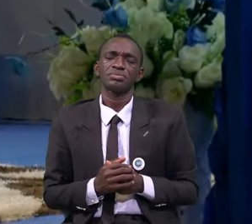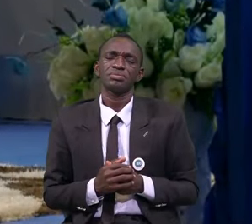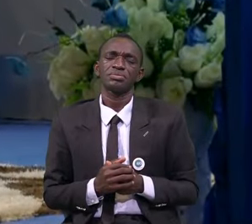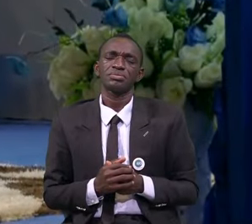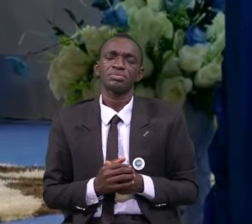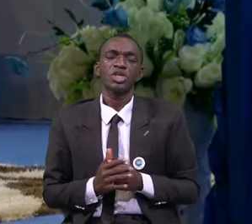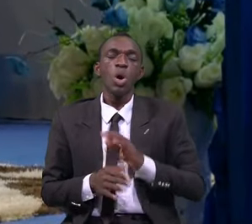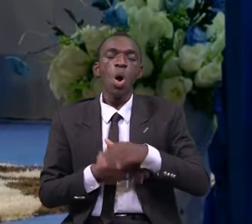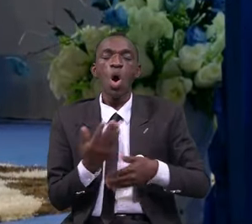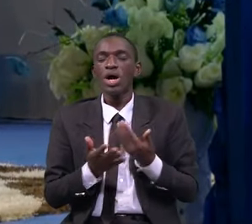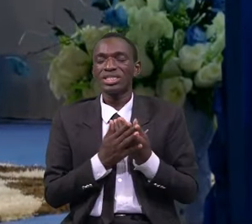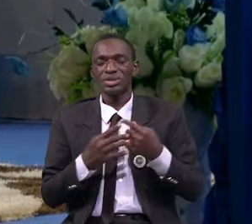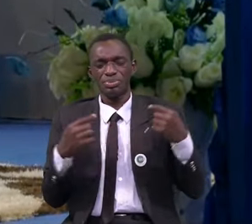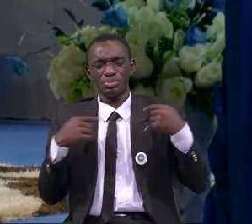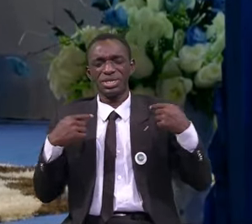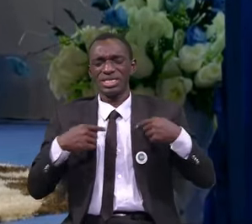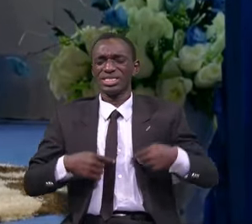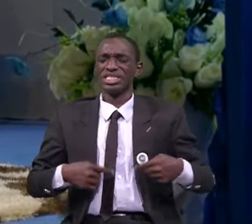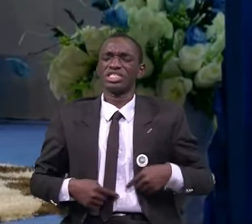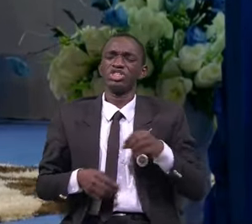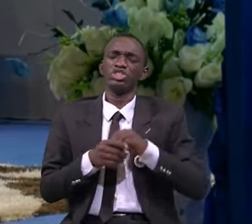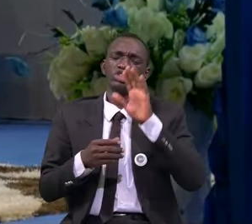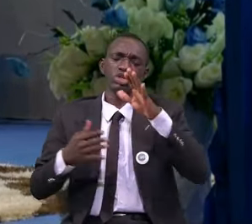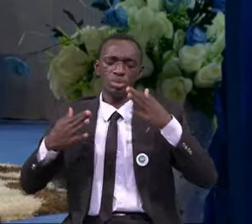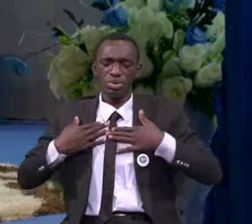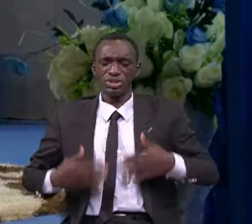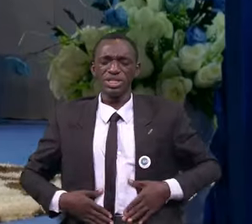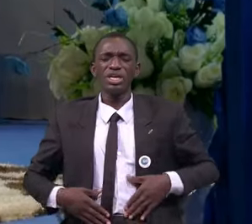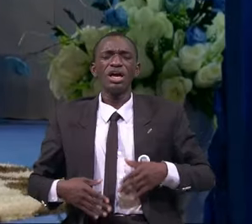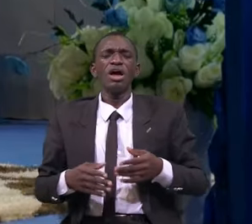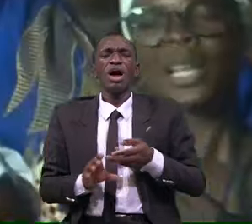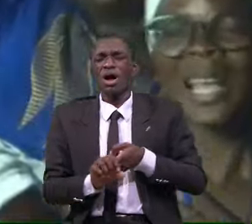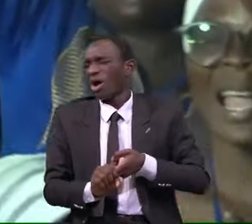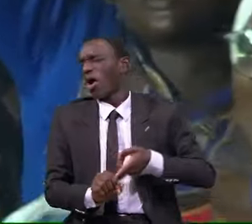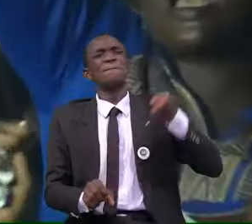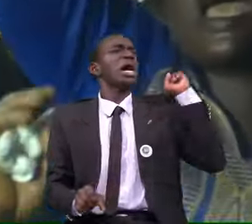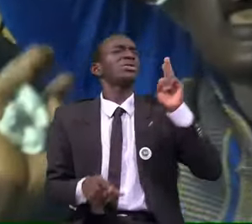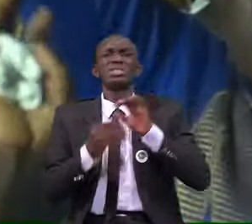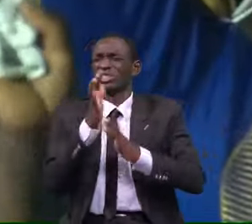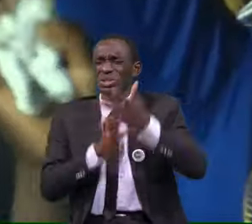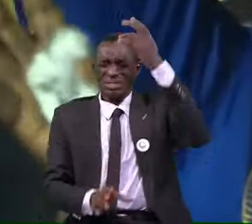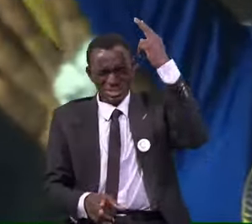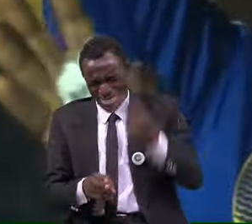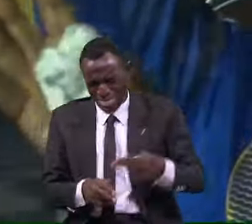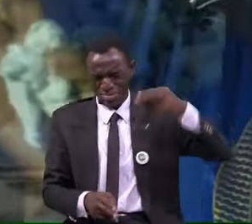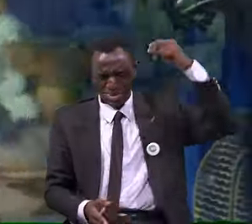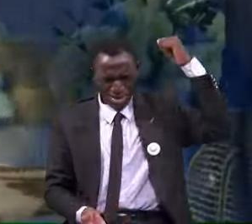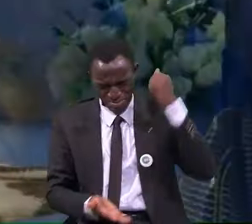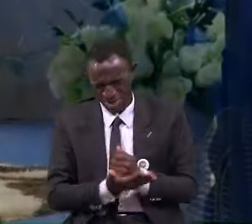All the pains in your body, in your joints, come out in Jesus' name.